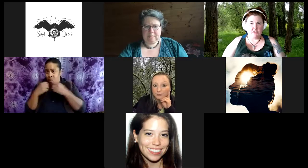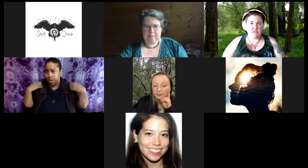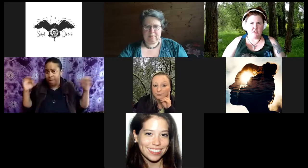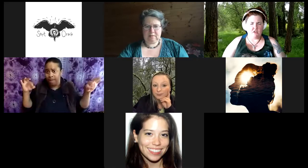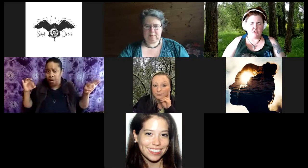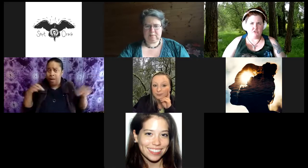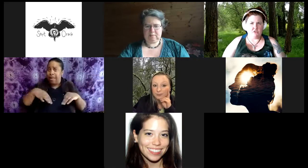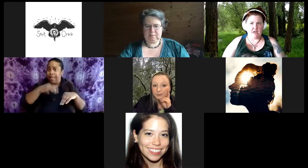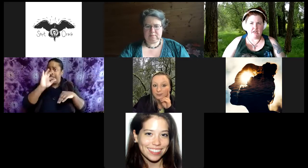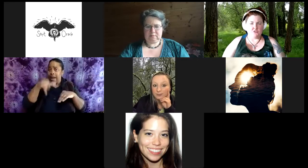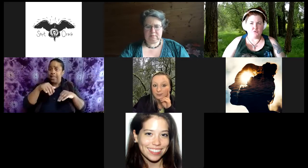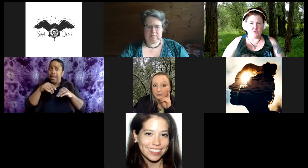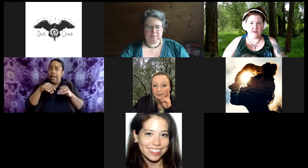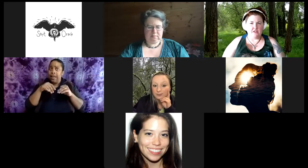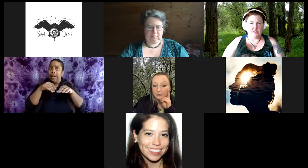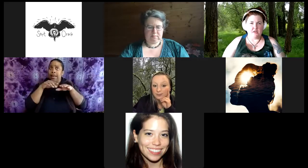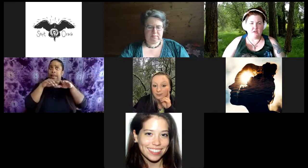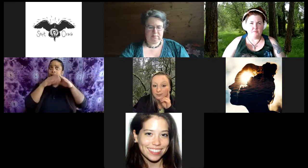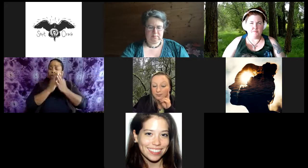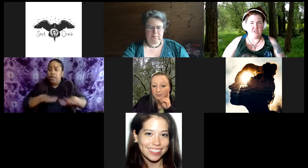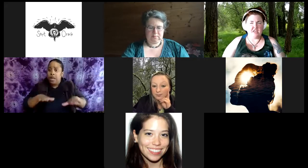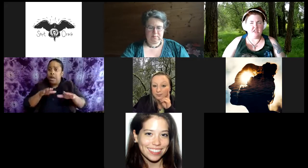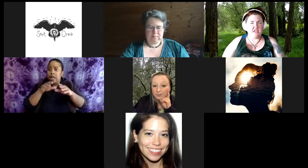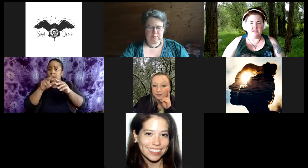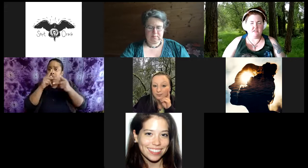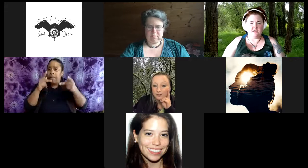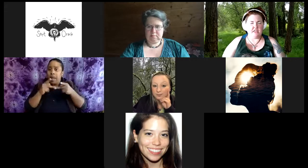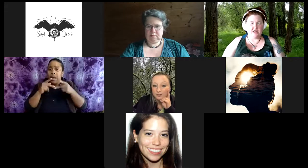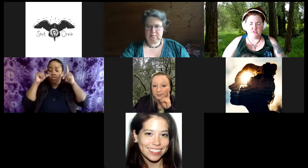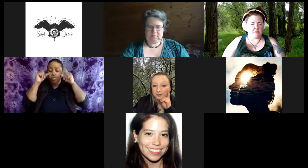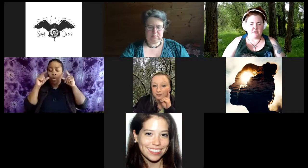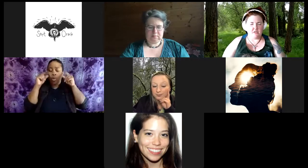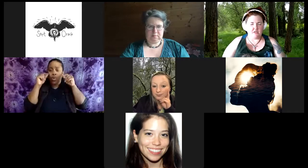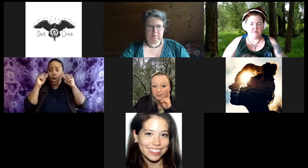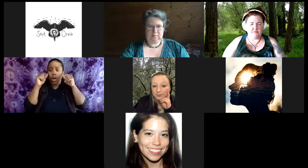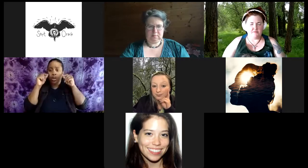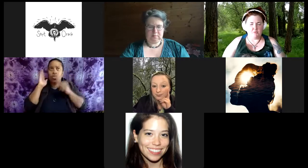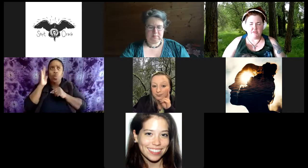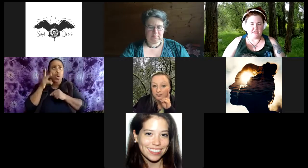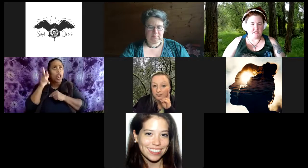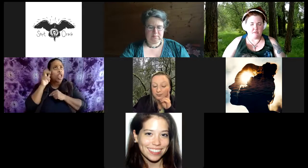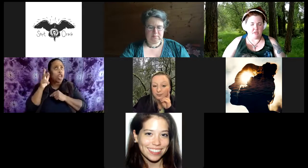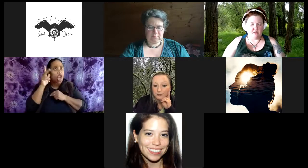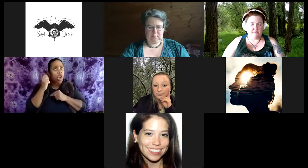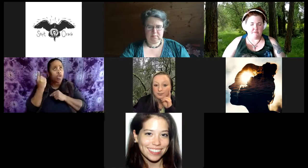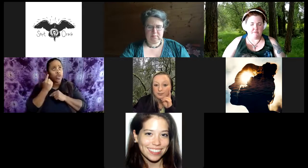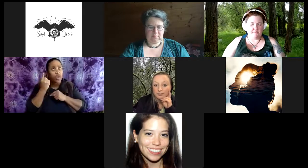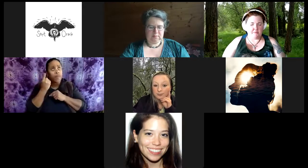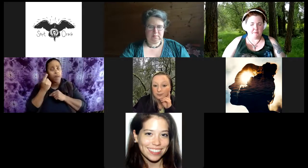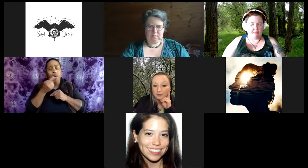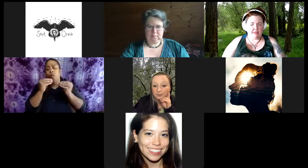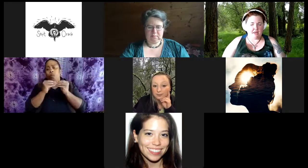that stillness and close your eyes when you're out there. You're going to hear something more than see